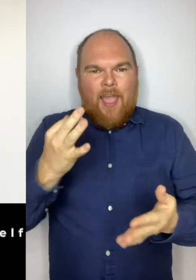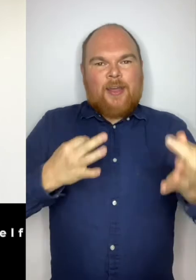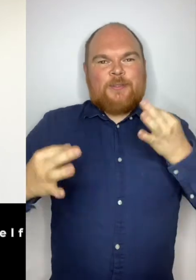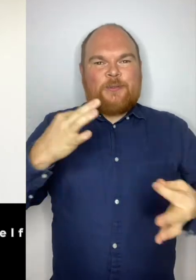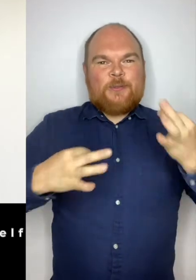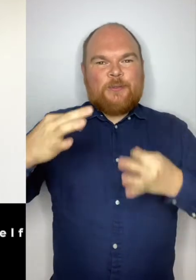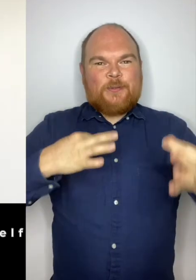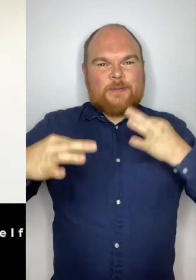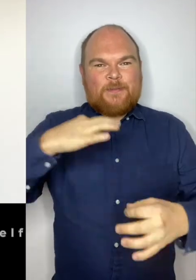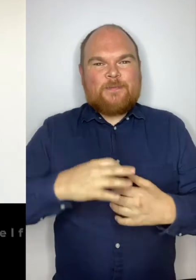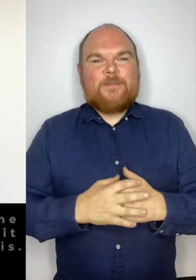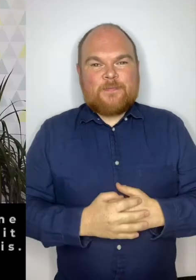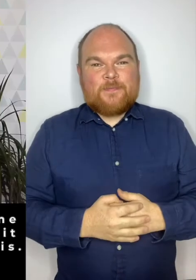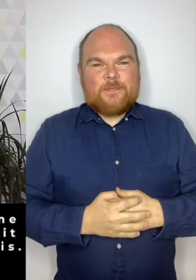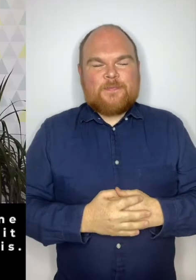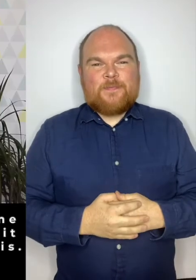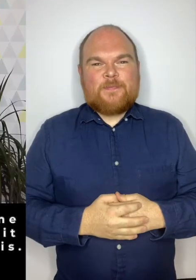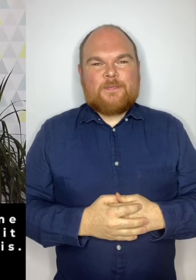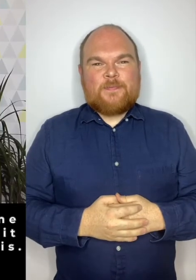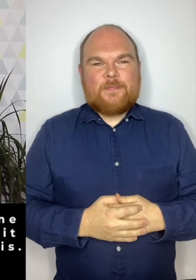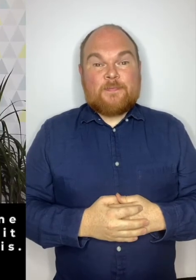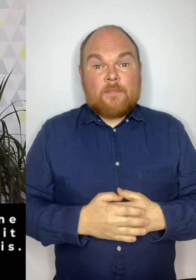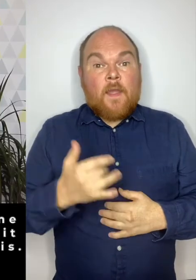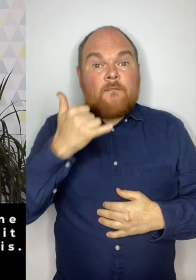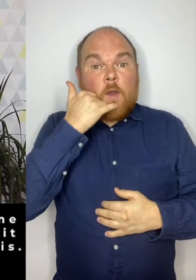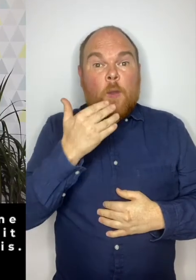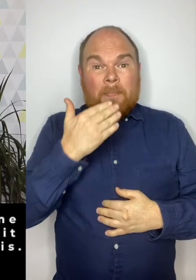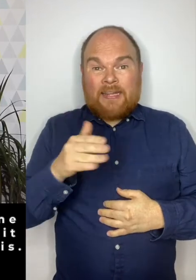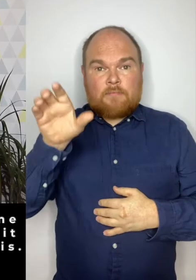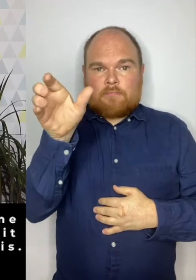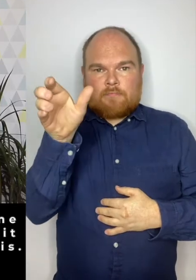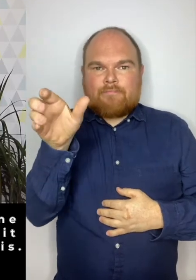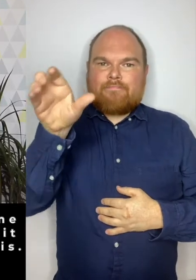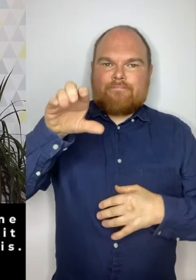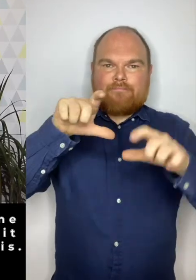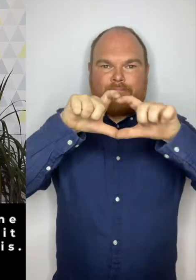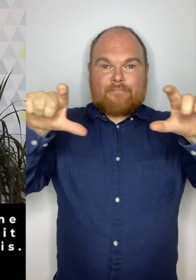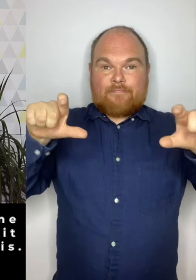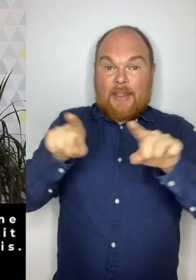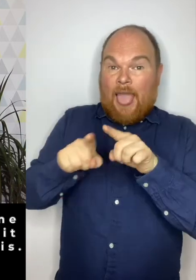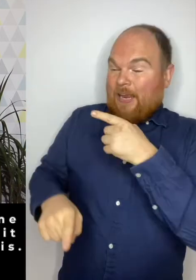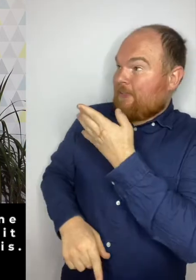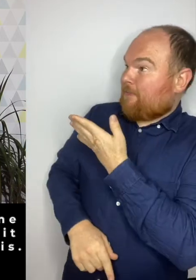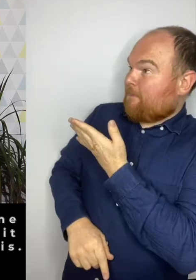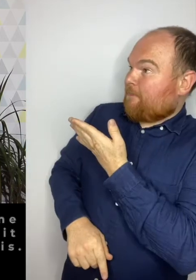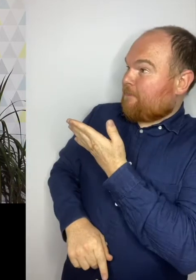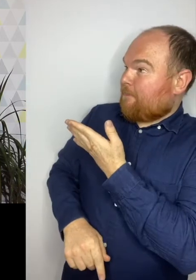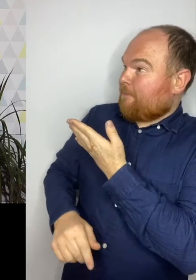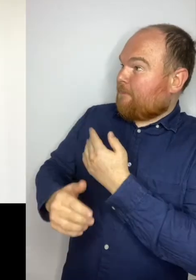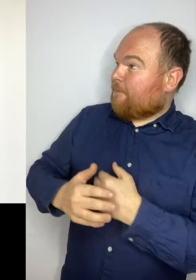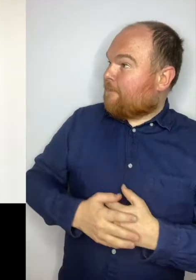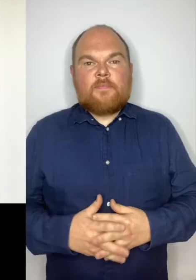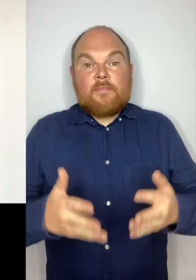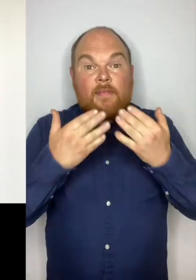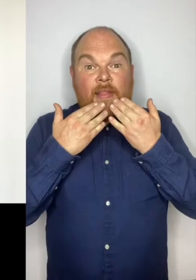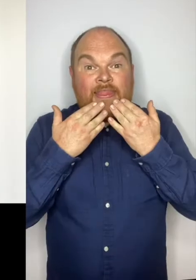can see yourself whilst you're filming. Make sure that you turn your phone round when you film so that it records in landscape mode like this.